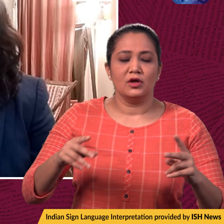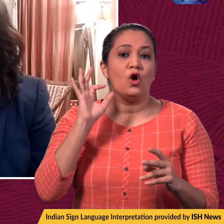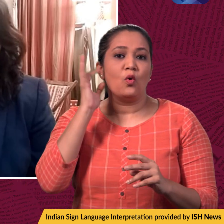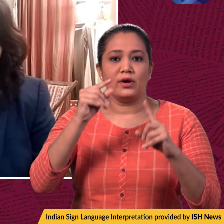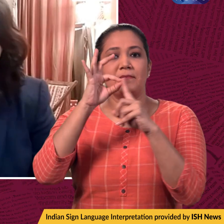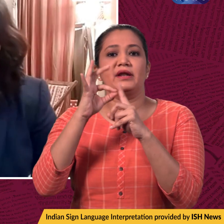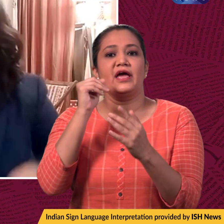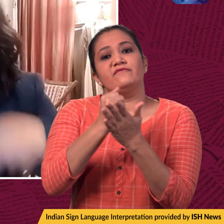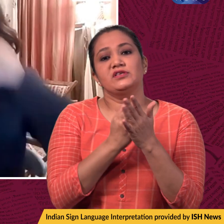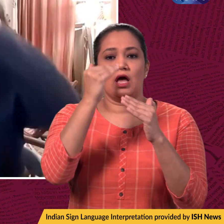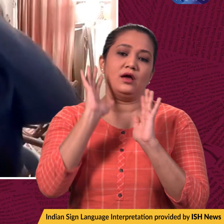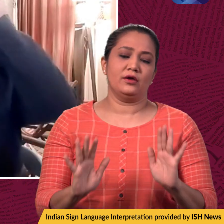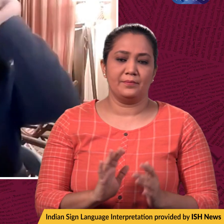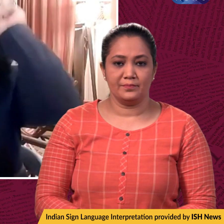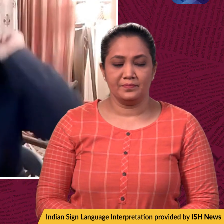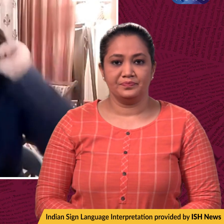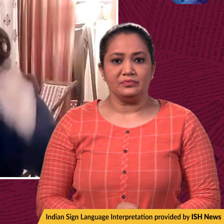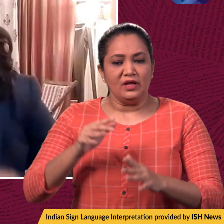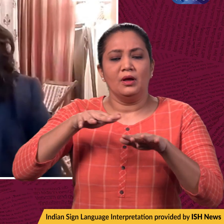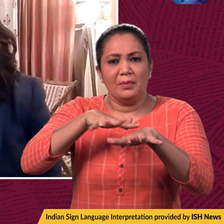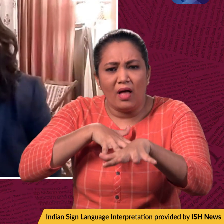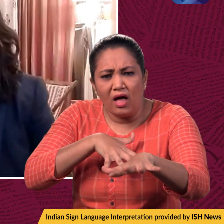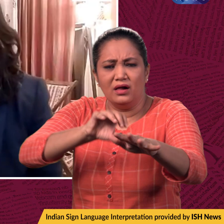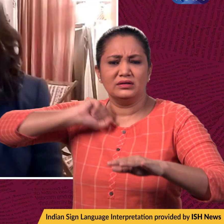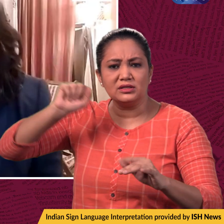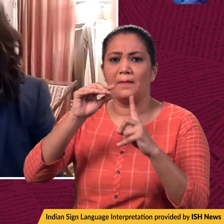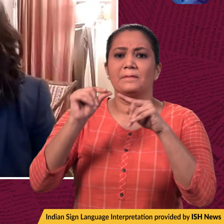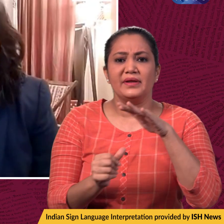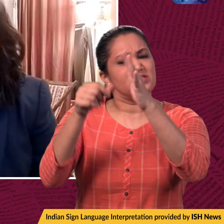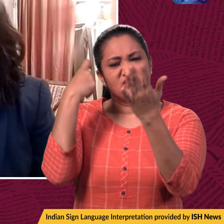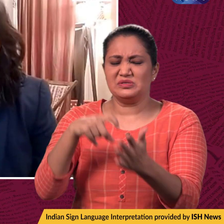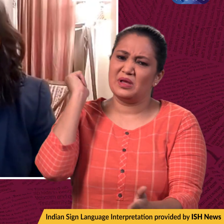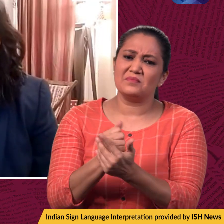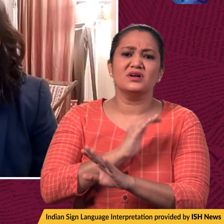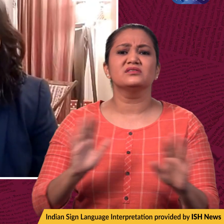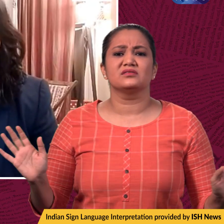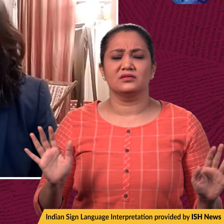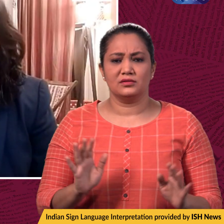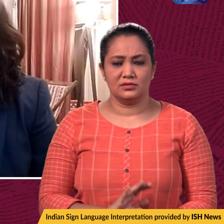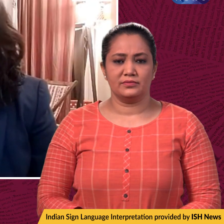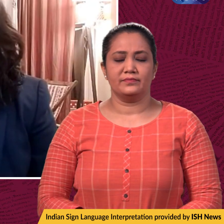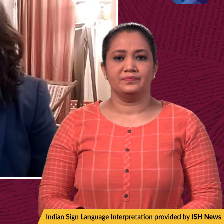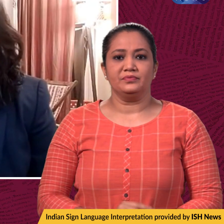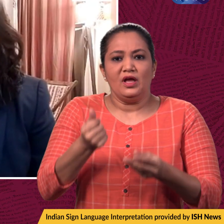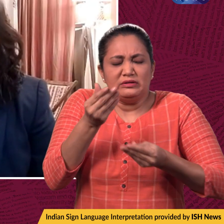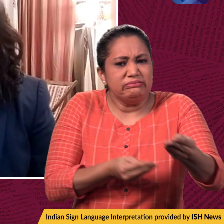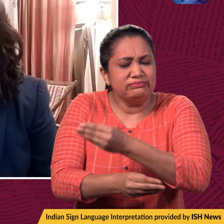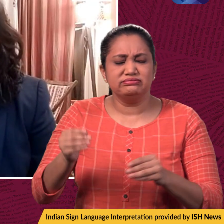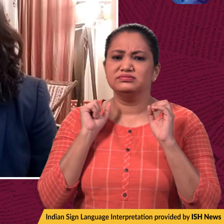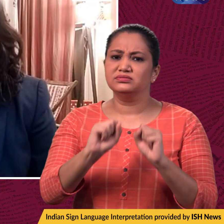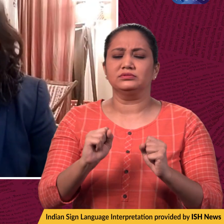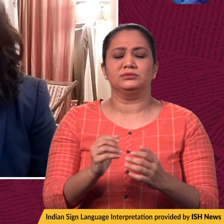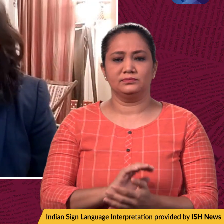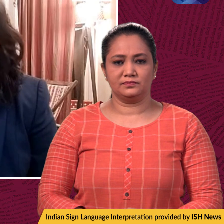Paradise Visa program. Now, people have taken to the streets demanding the president's resignation over the economic